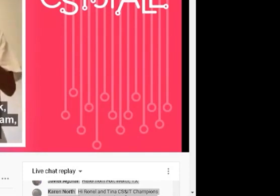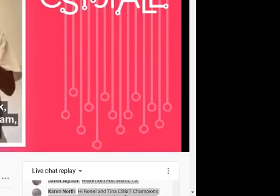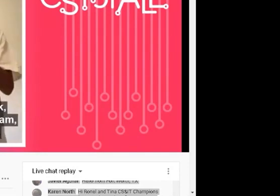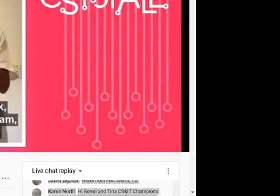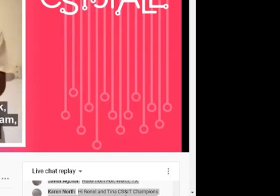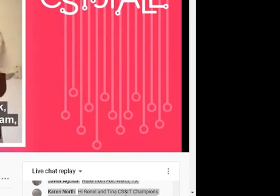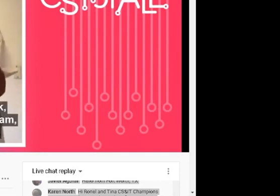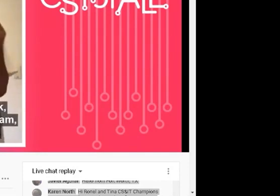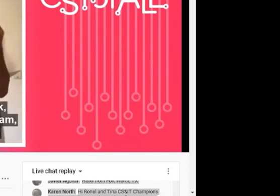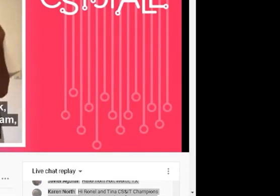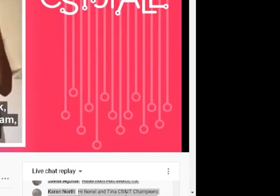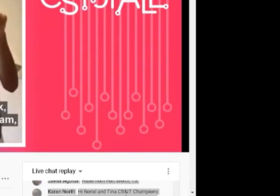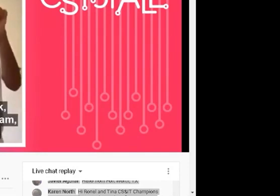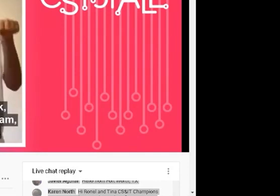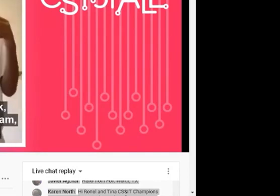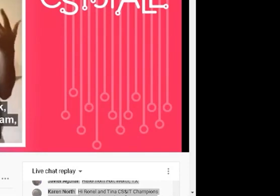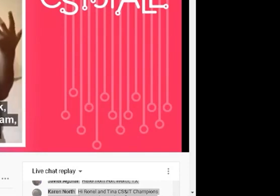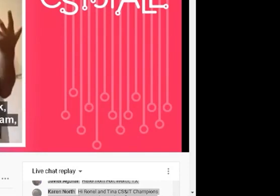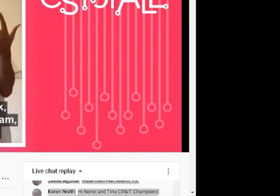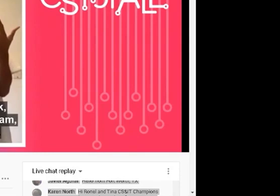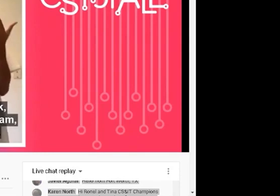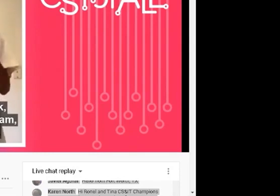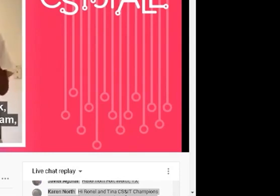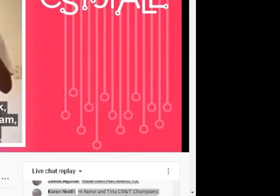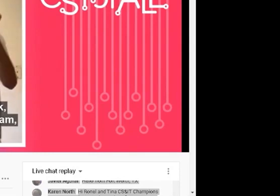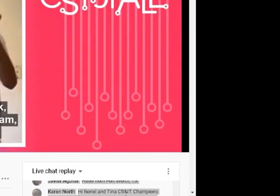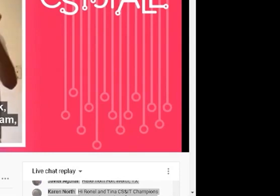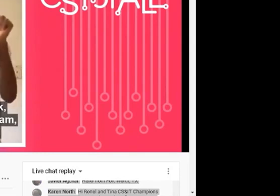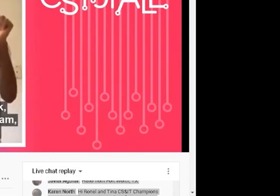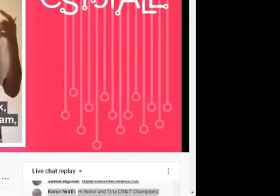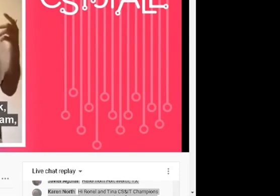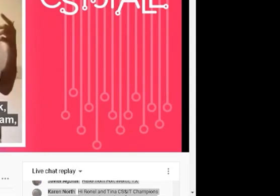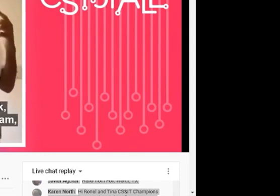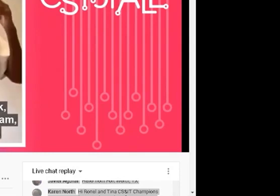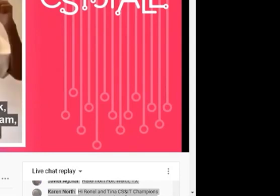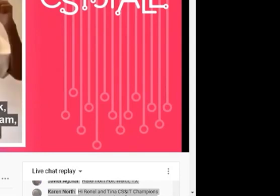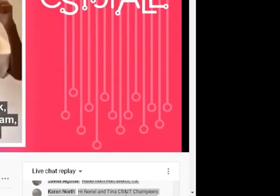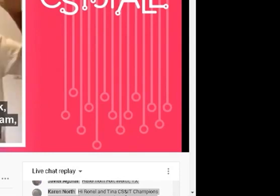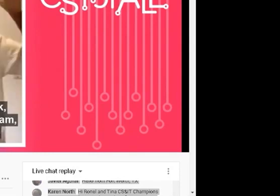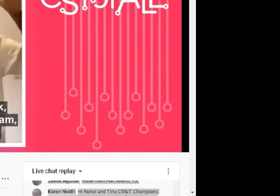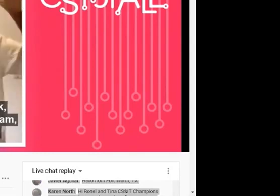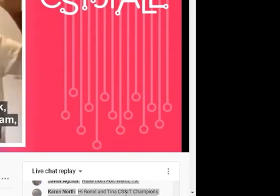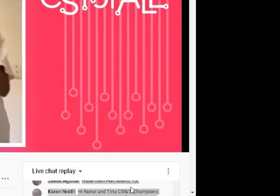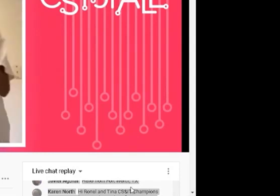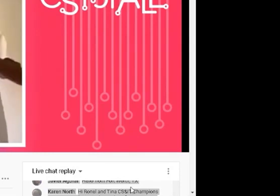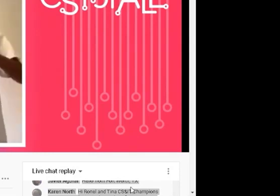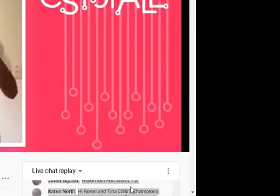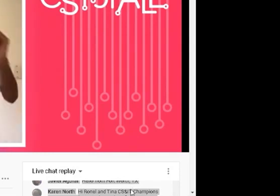I mean, it's big work, hard work, and a dream, maybe a passion.